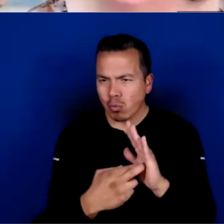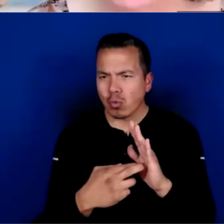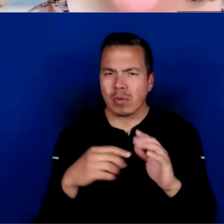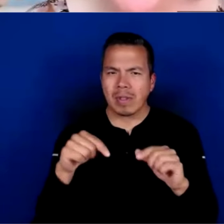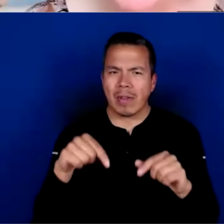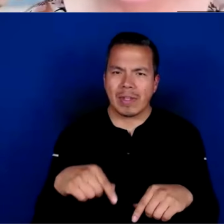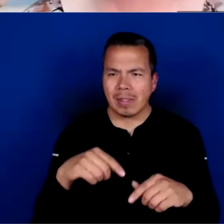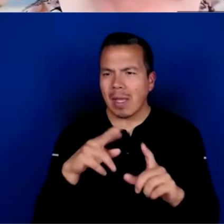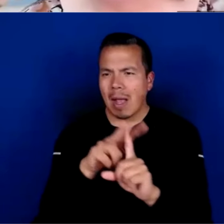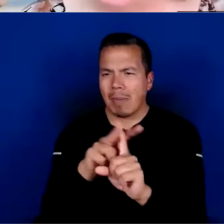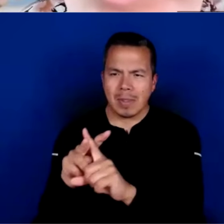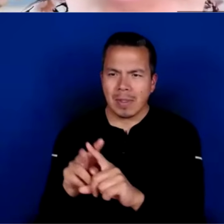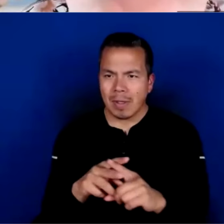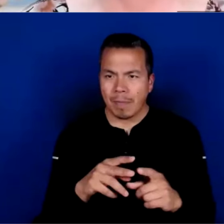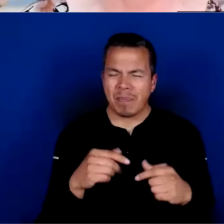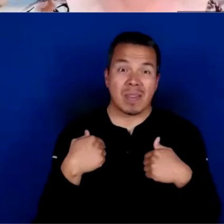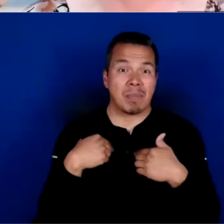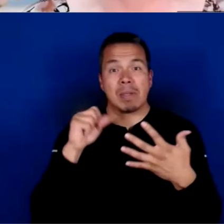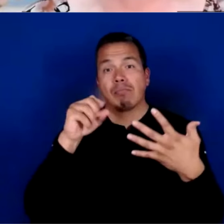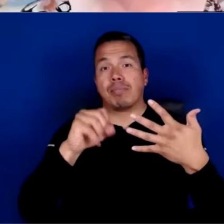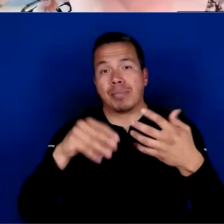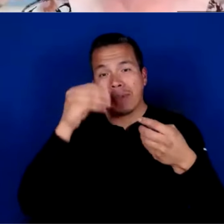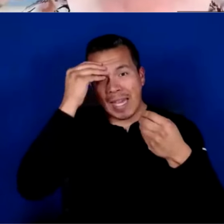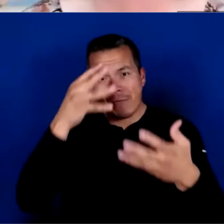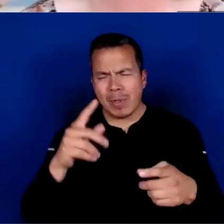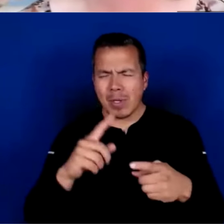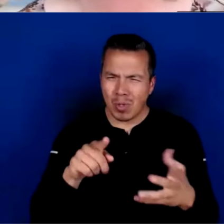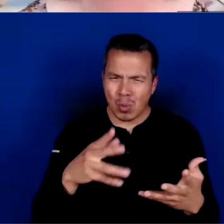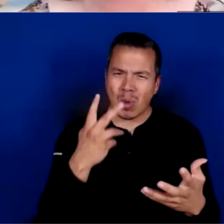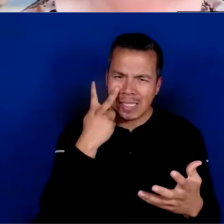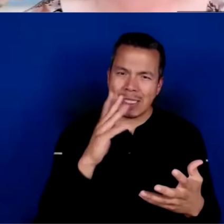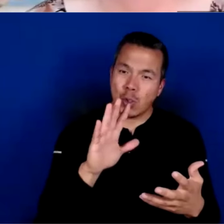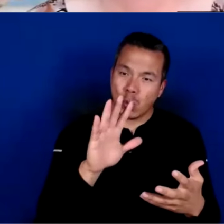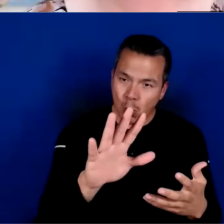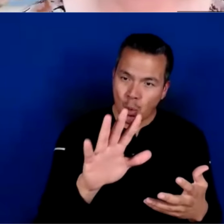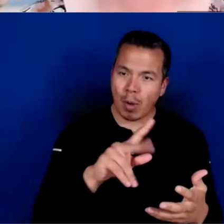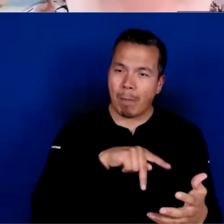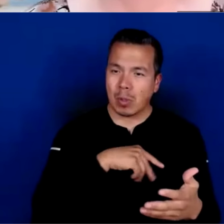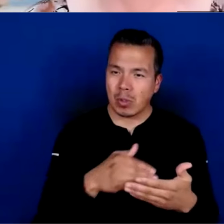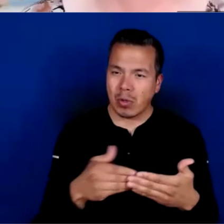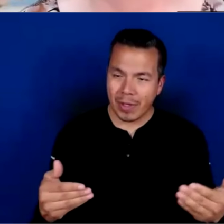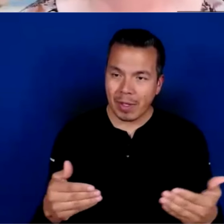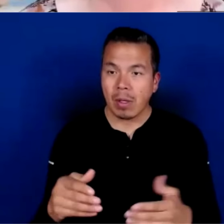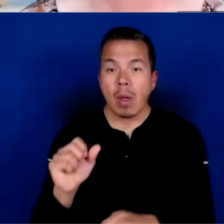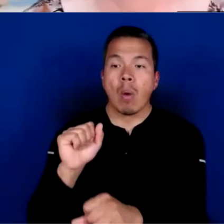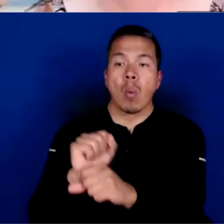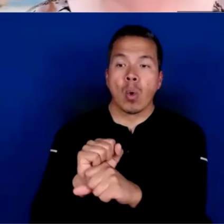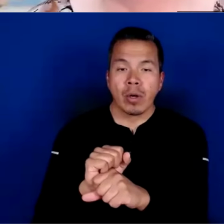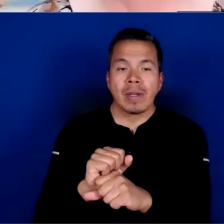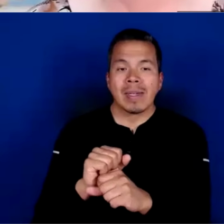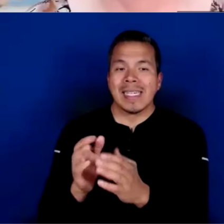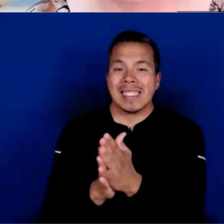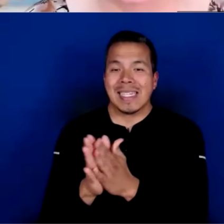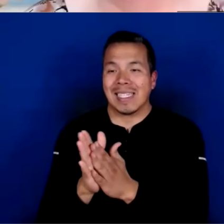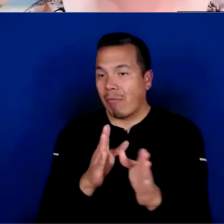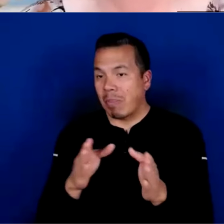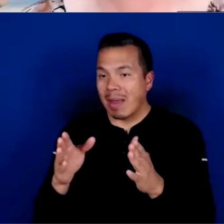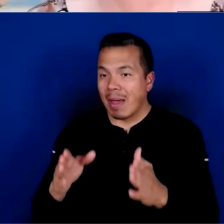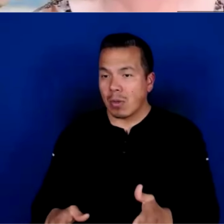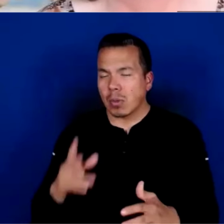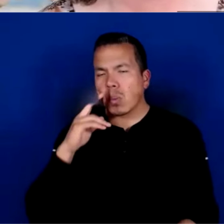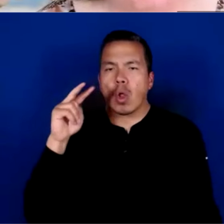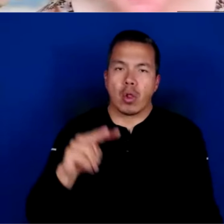give you lots of information, but you want to know what it's going to mean for you. So work incentive planners look at your plan for